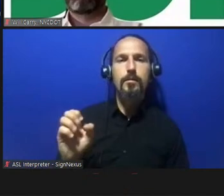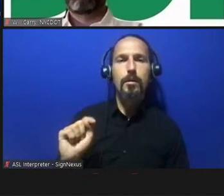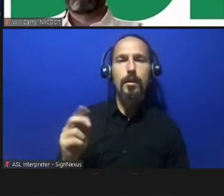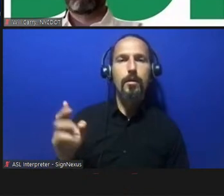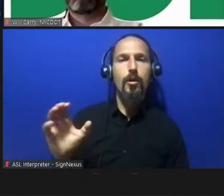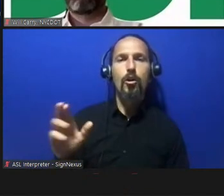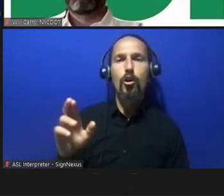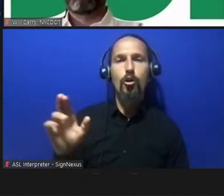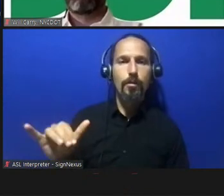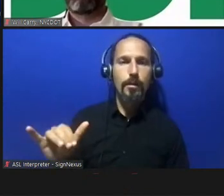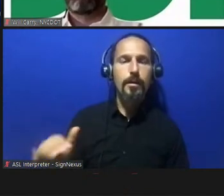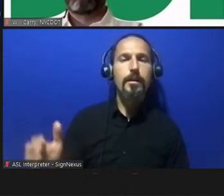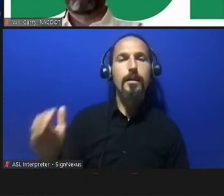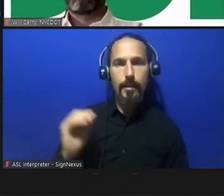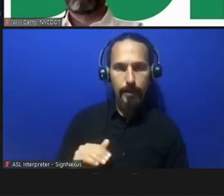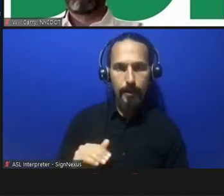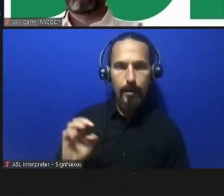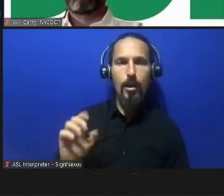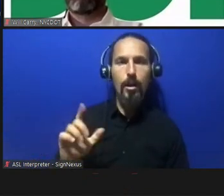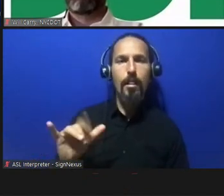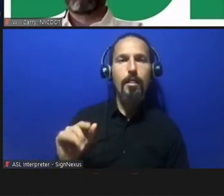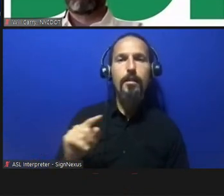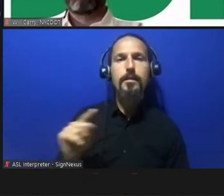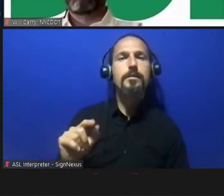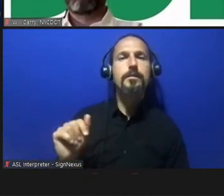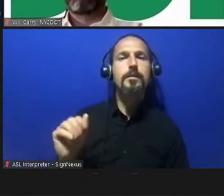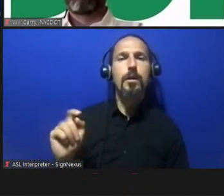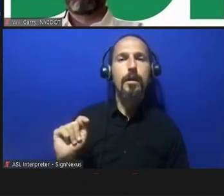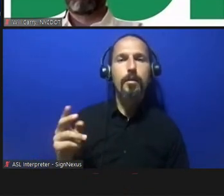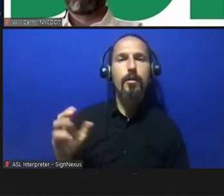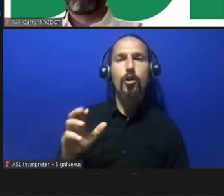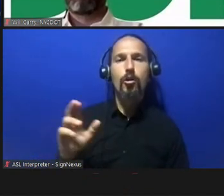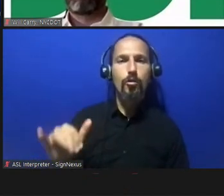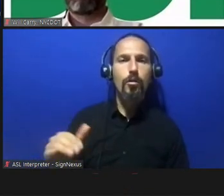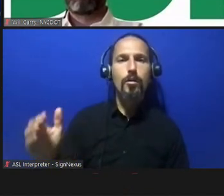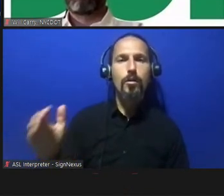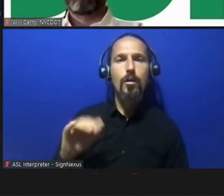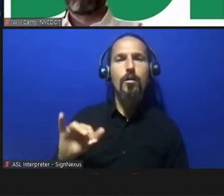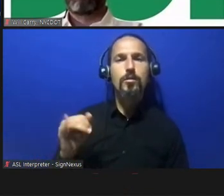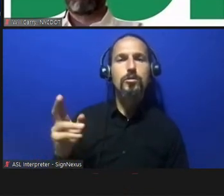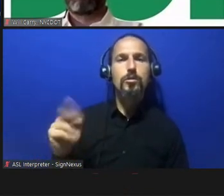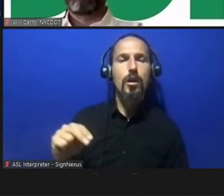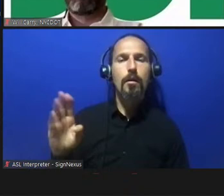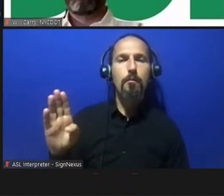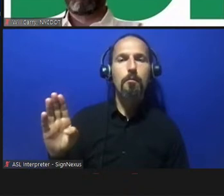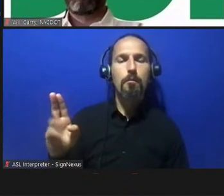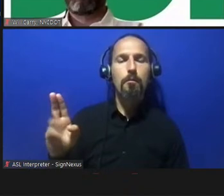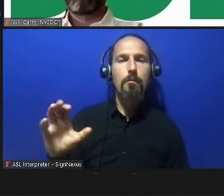the next speaker is elizabeth curry followed by john buckholz